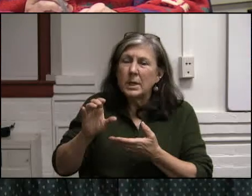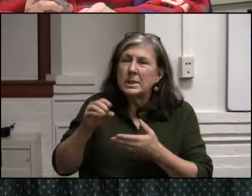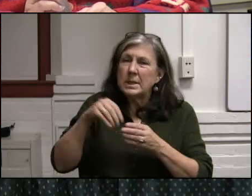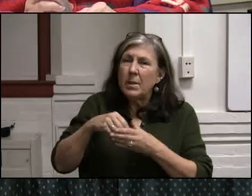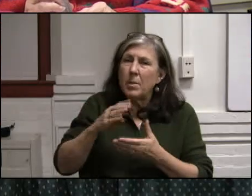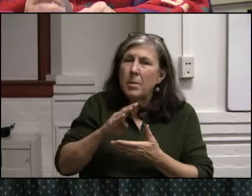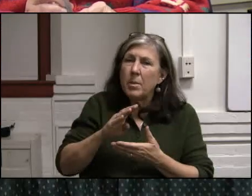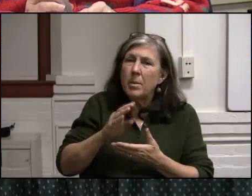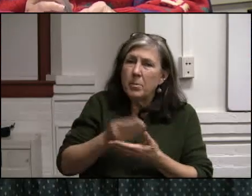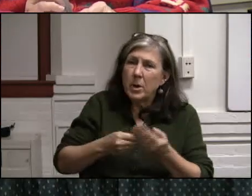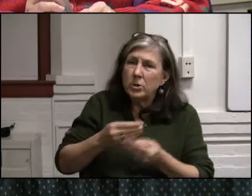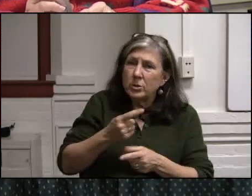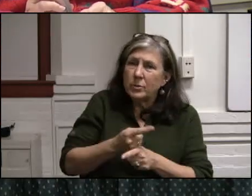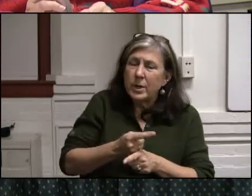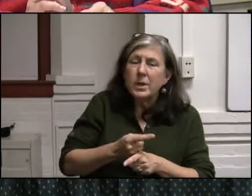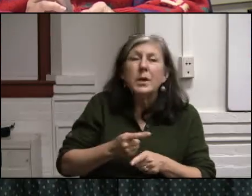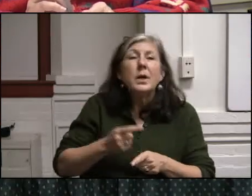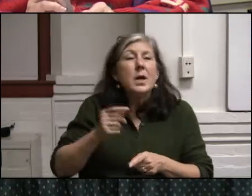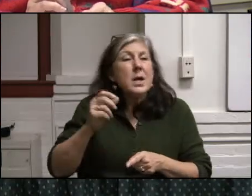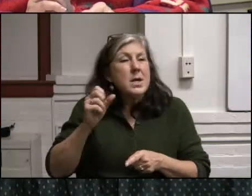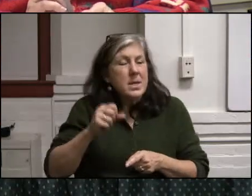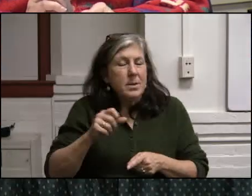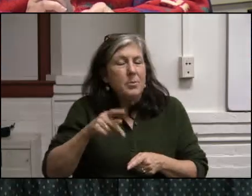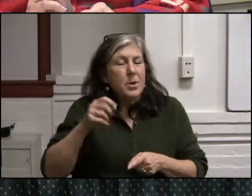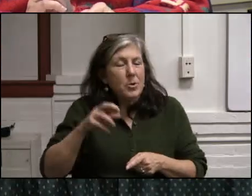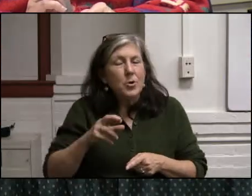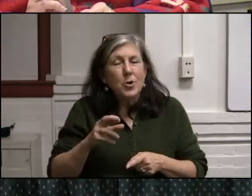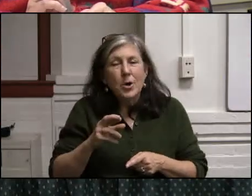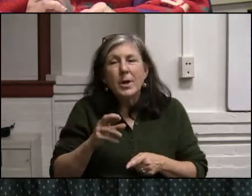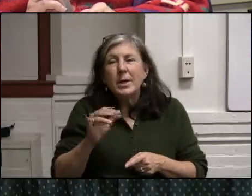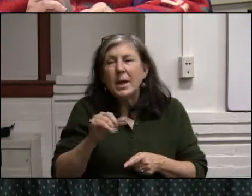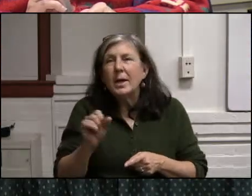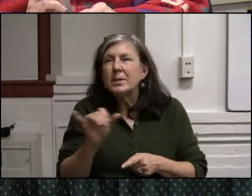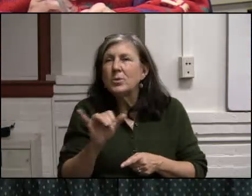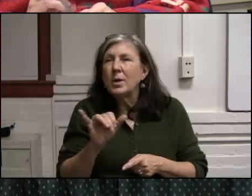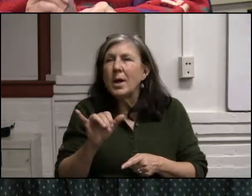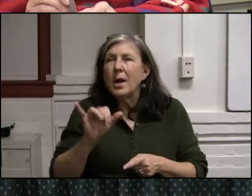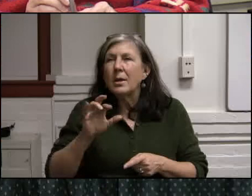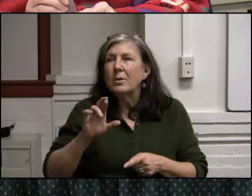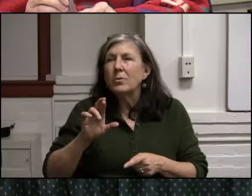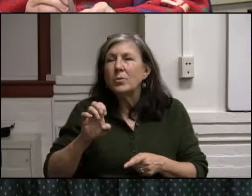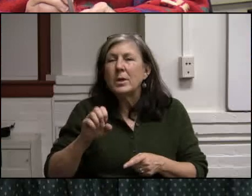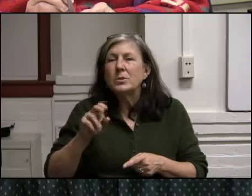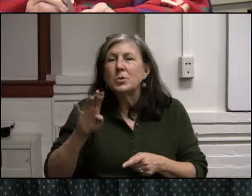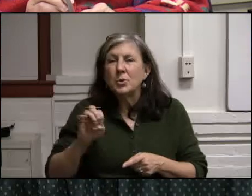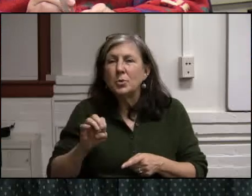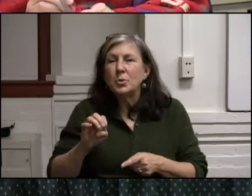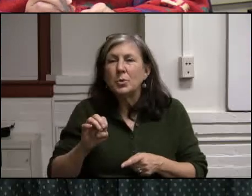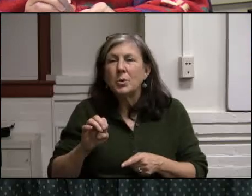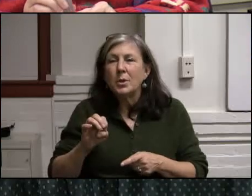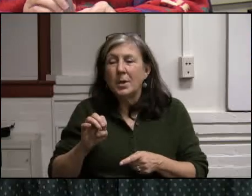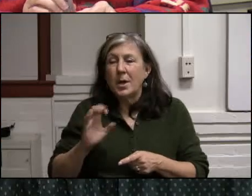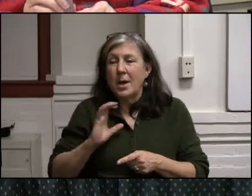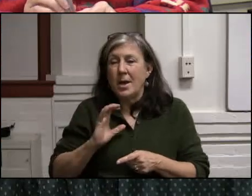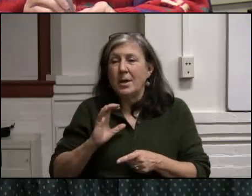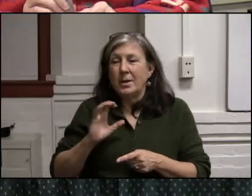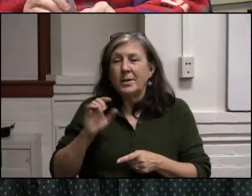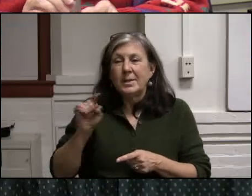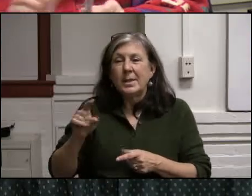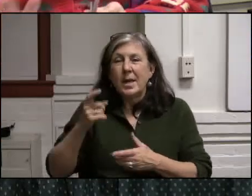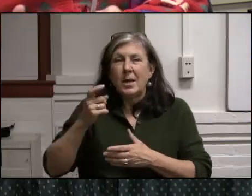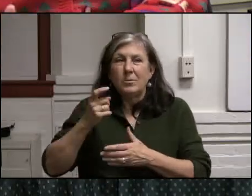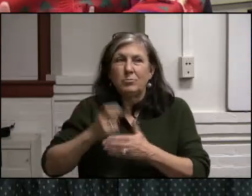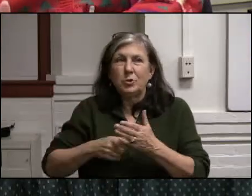in that it's part of a regionally applied formula, and our number comes out of that formula, and they